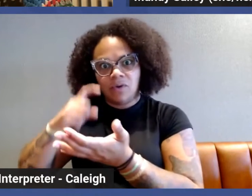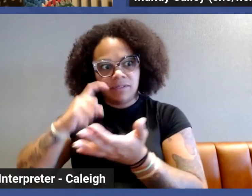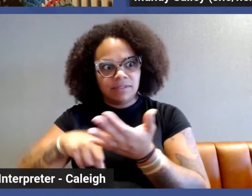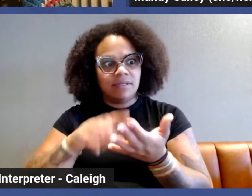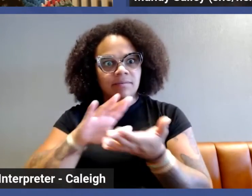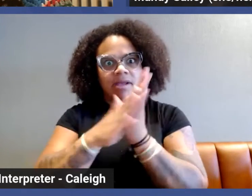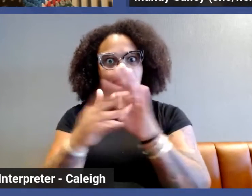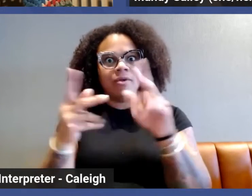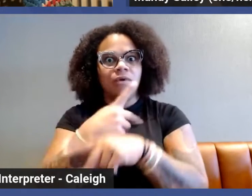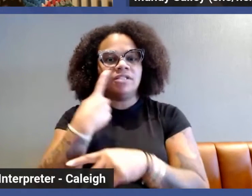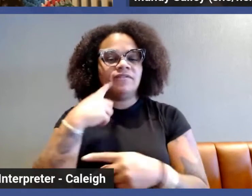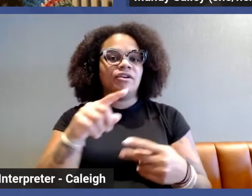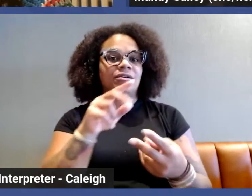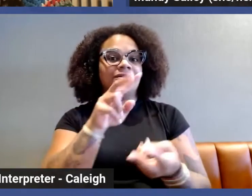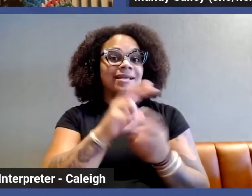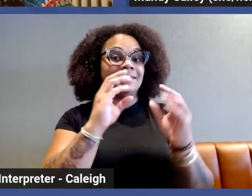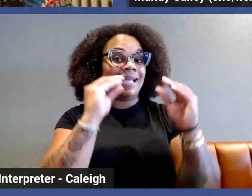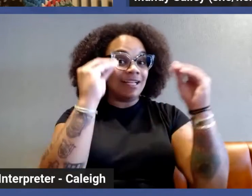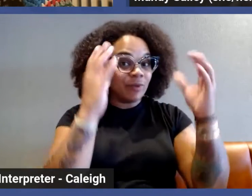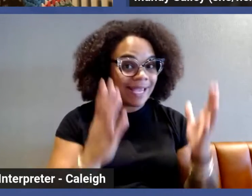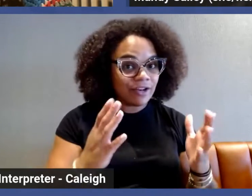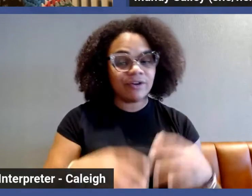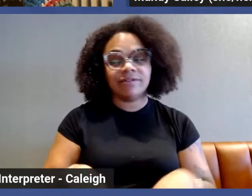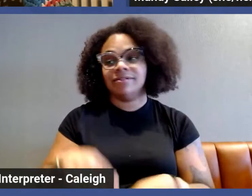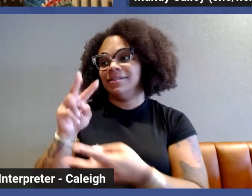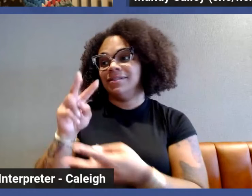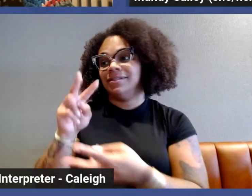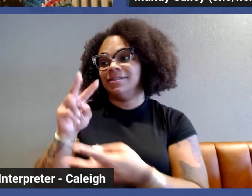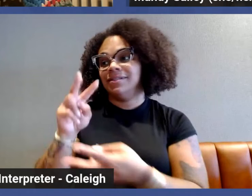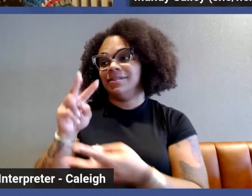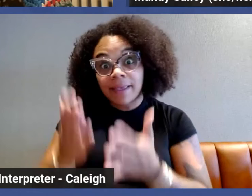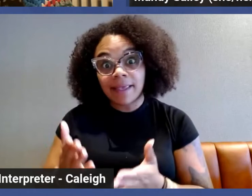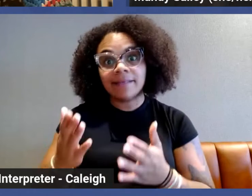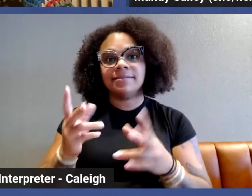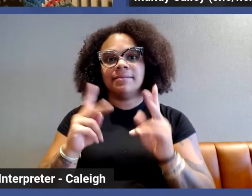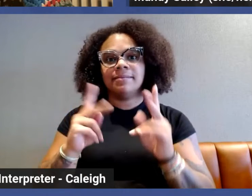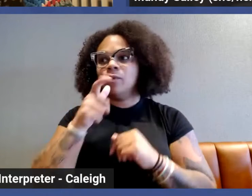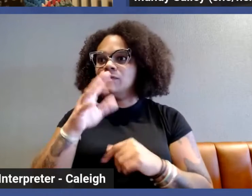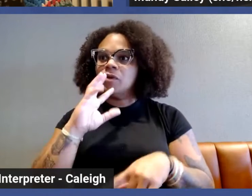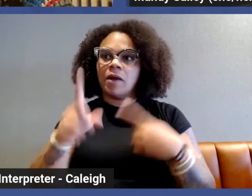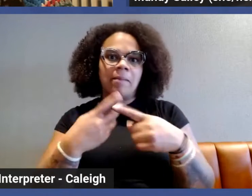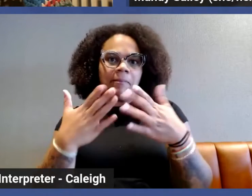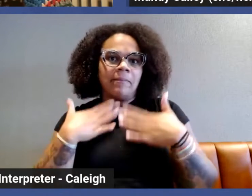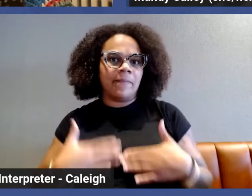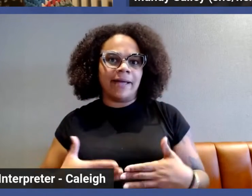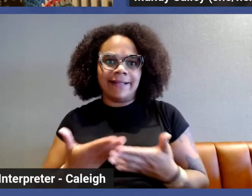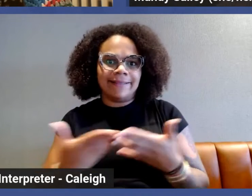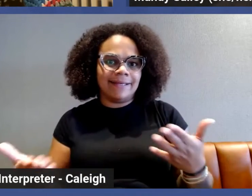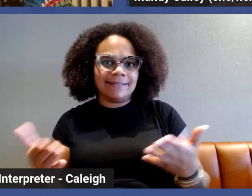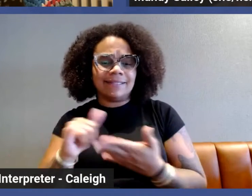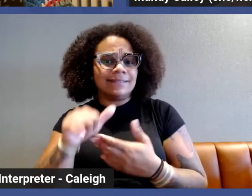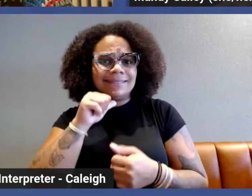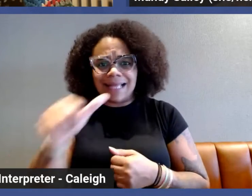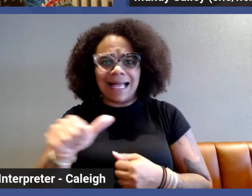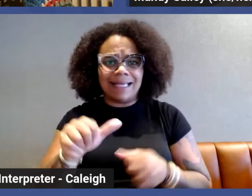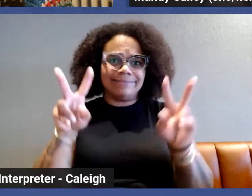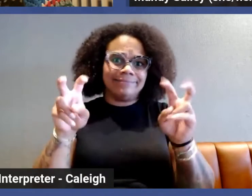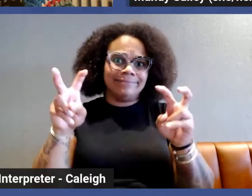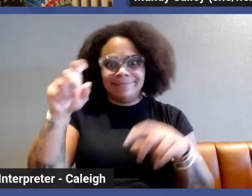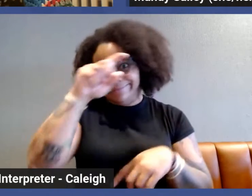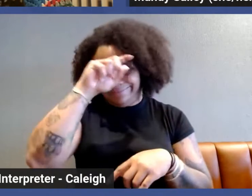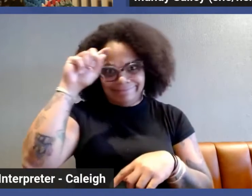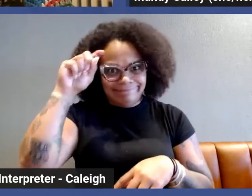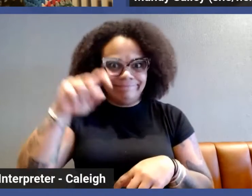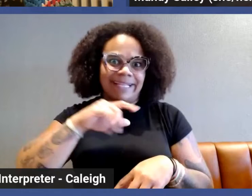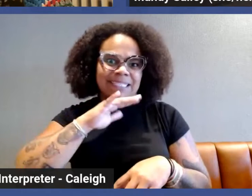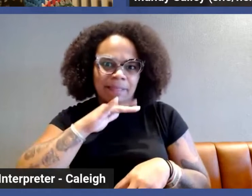educators, sex mhm, therapists, folks talking just about like body stuff that's not explicit. So yeah, it's